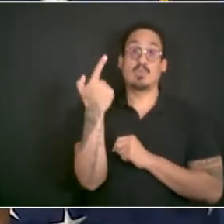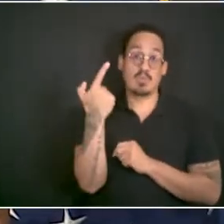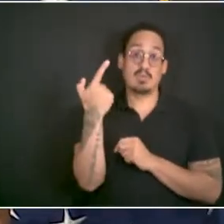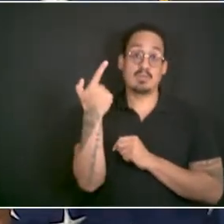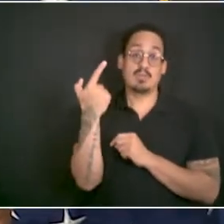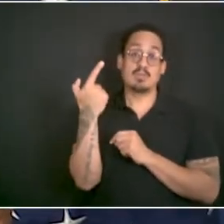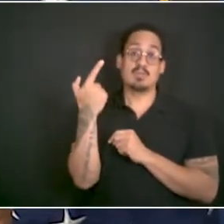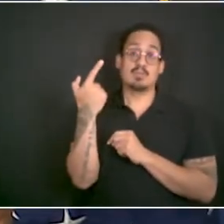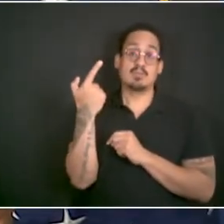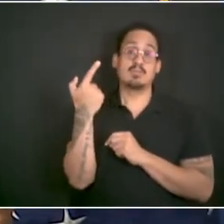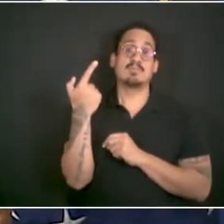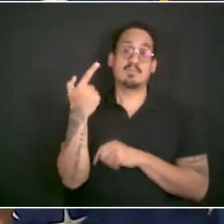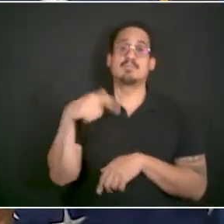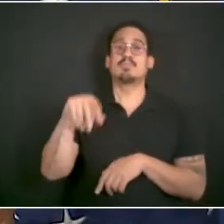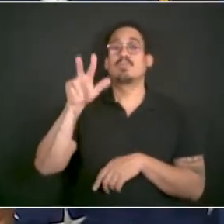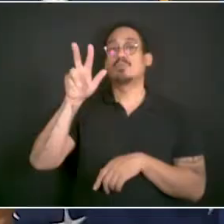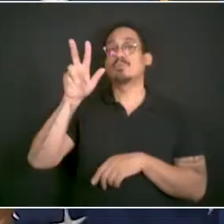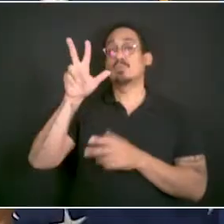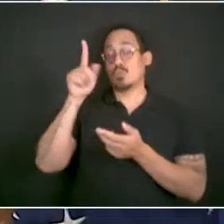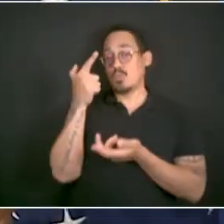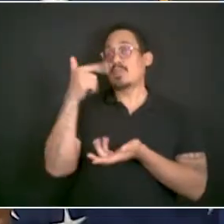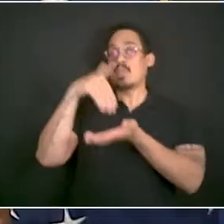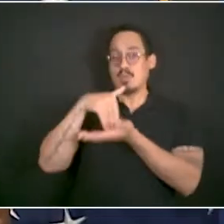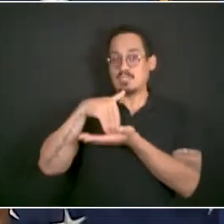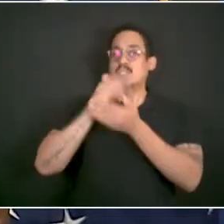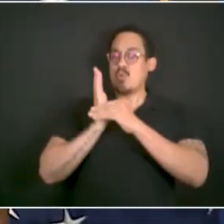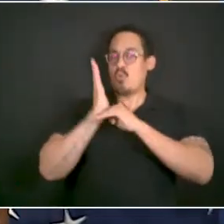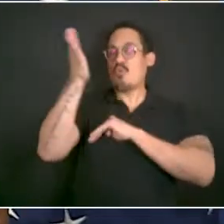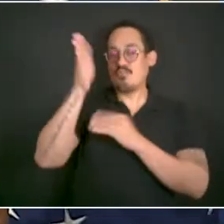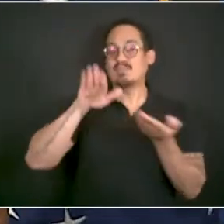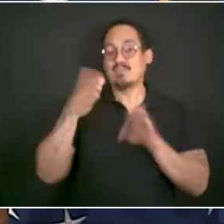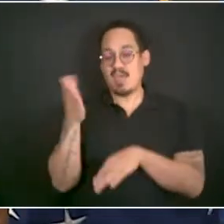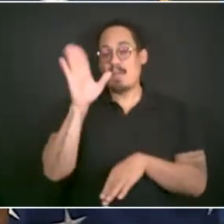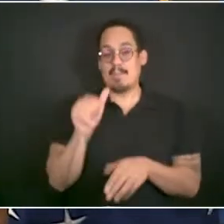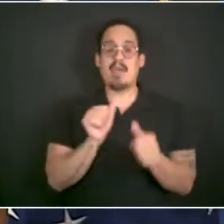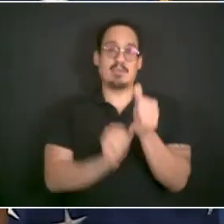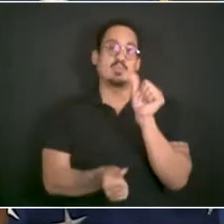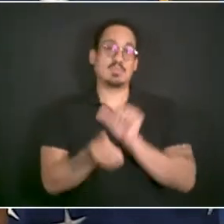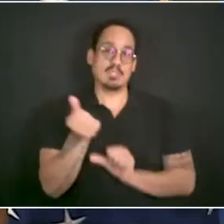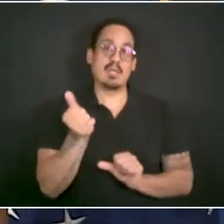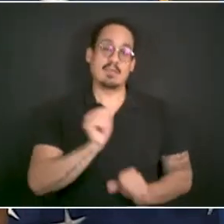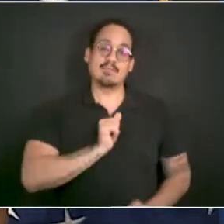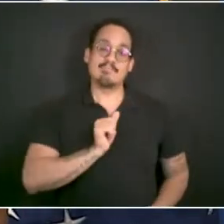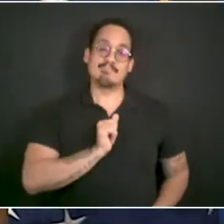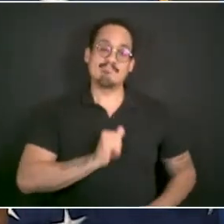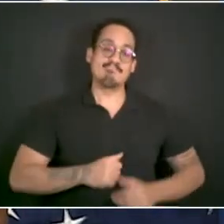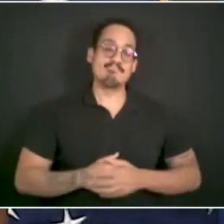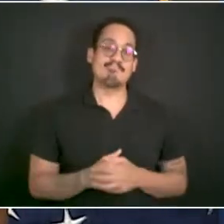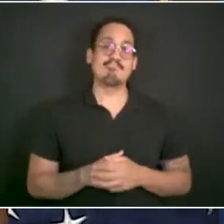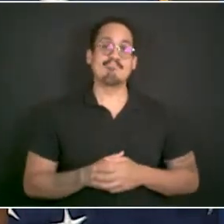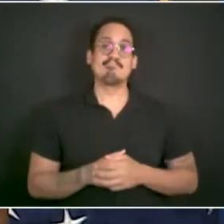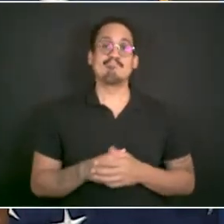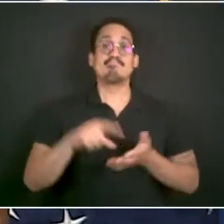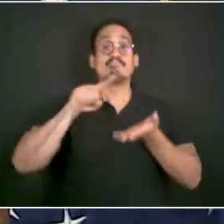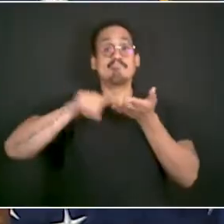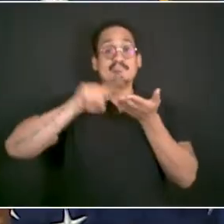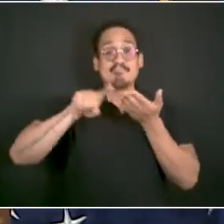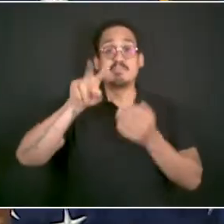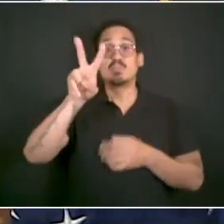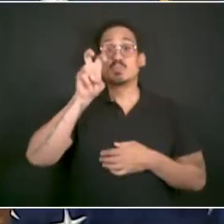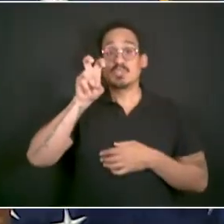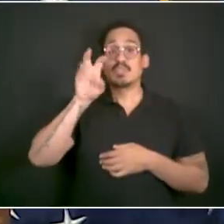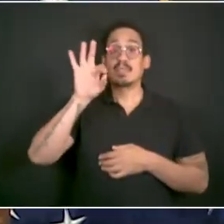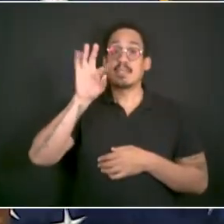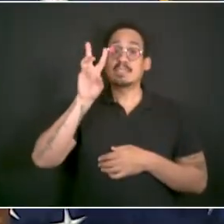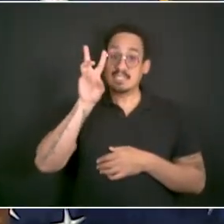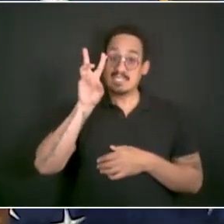31,177 died by suicide. And we go down deeper to look at New York. In the state of New York, 296 died in these conflicts.